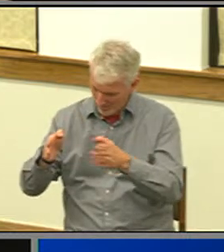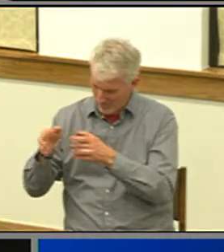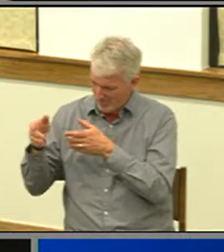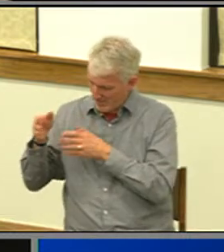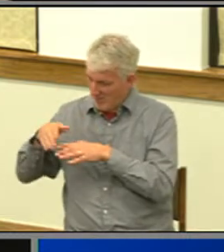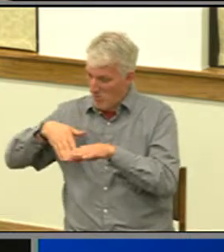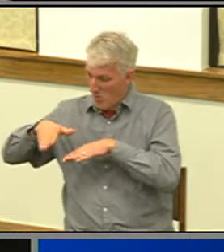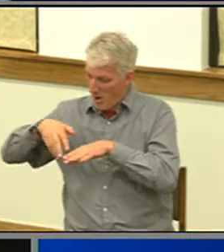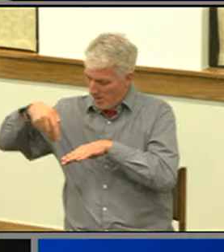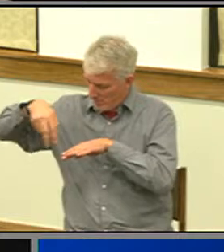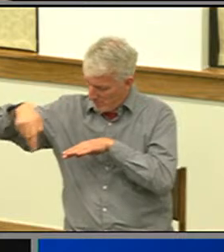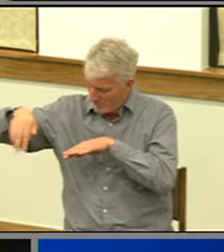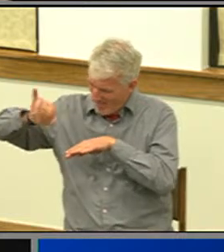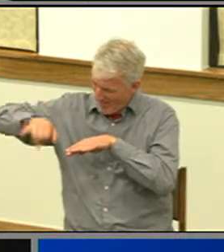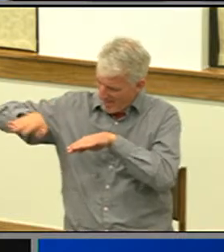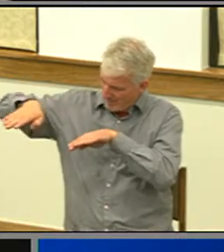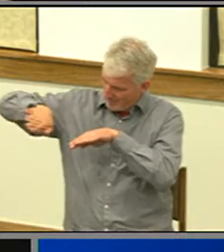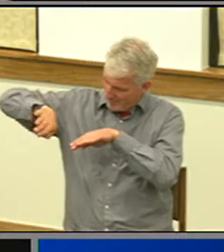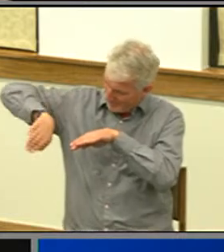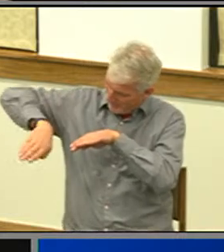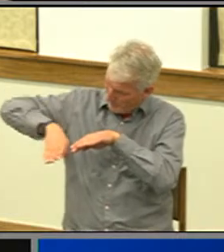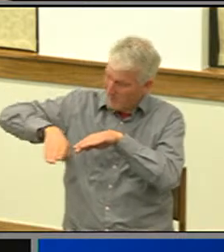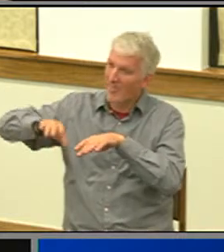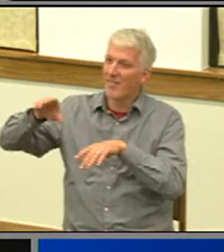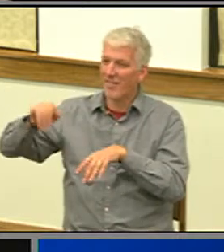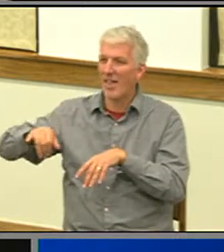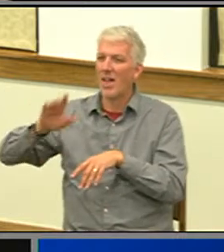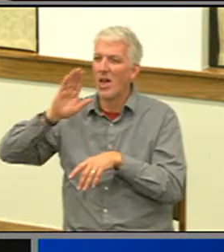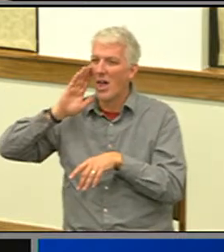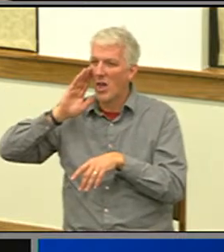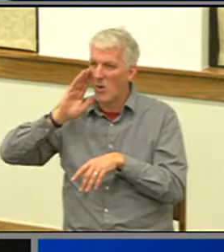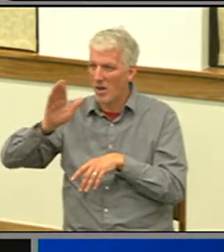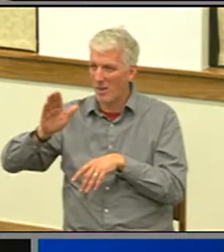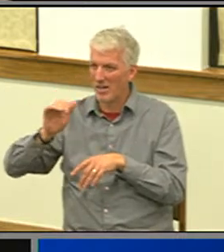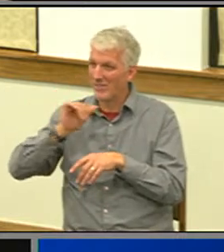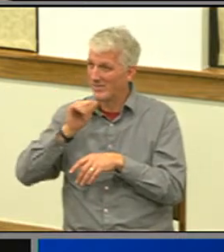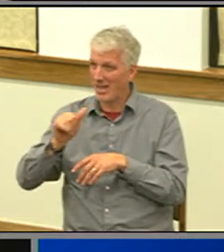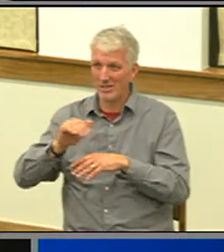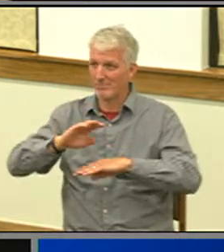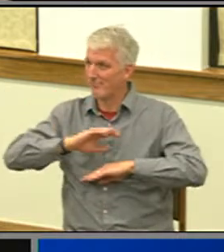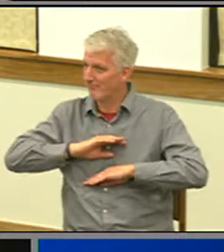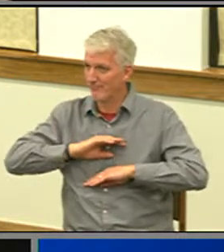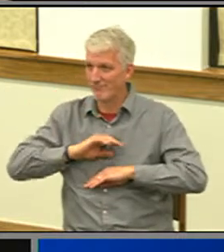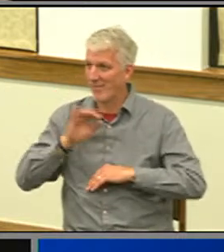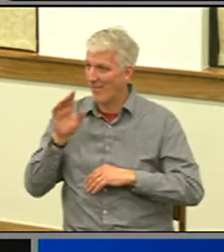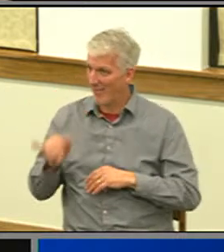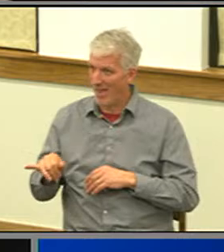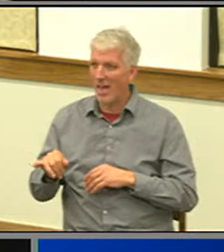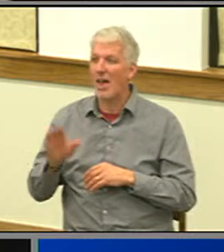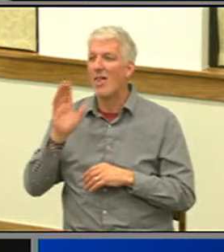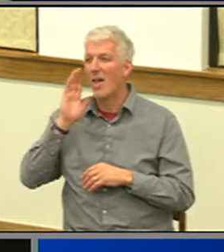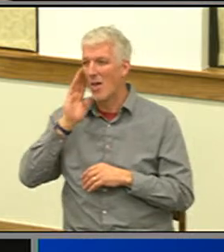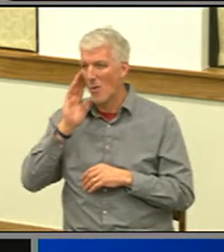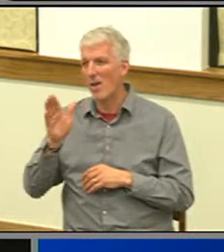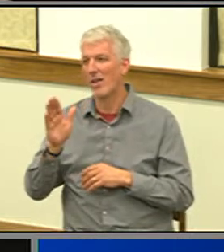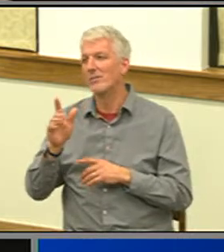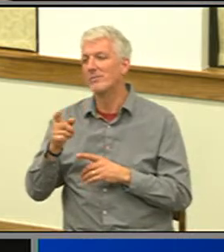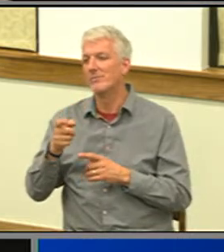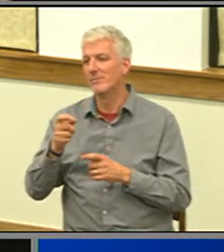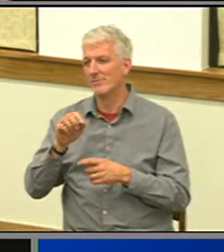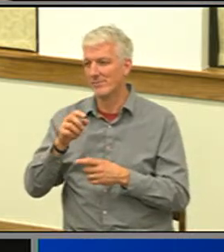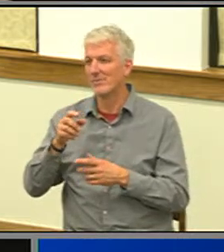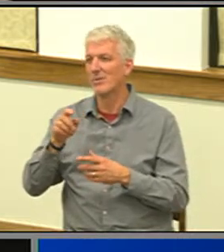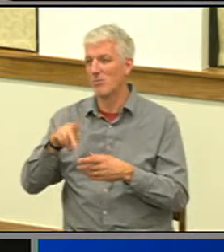gutters by the edges of the roadway, by the curbs. So if your street doesn't have gutters there currently, as part of